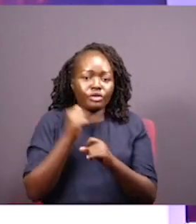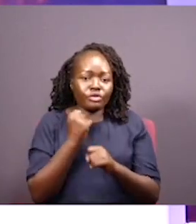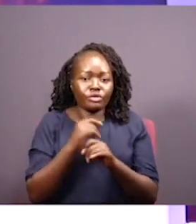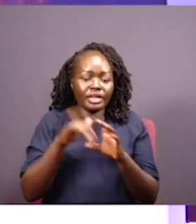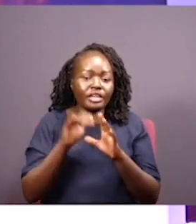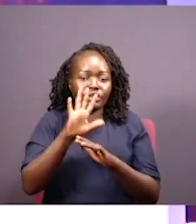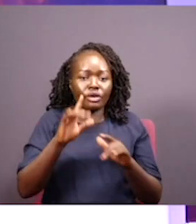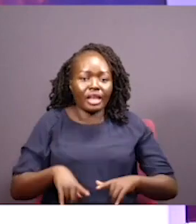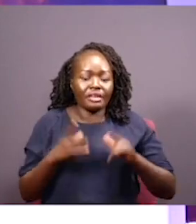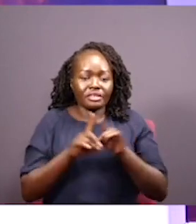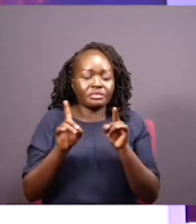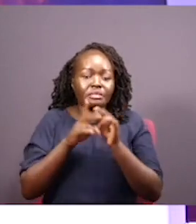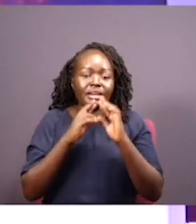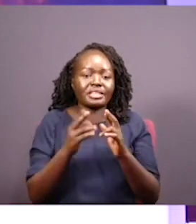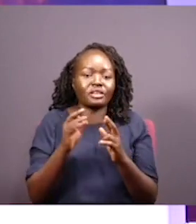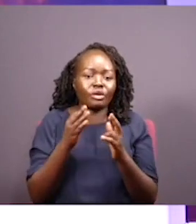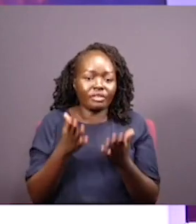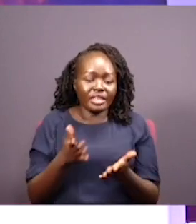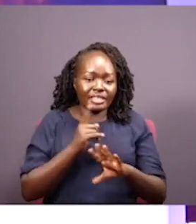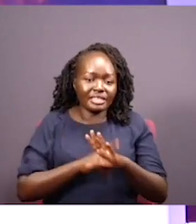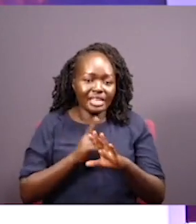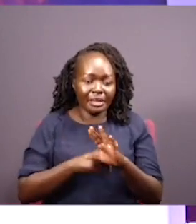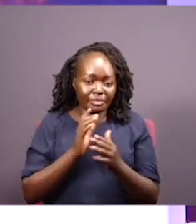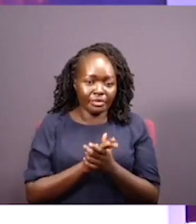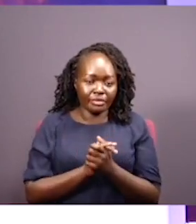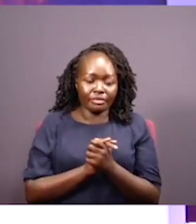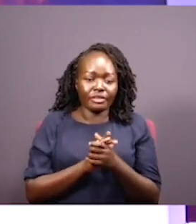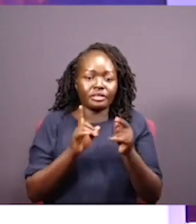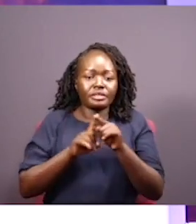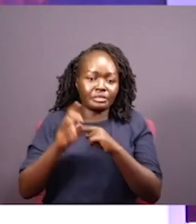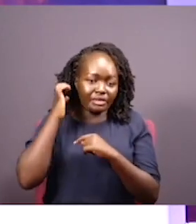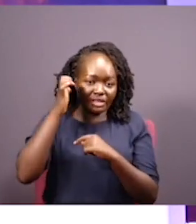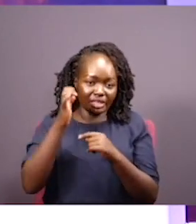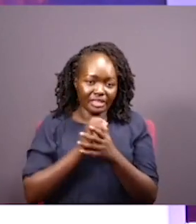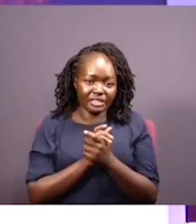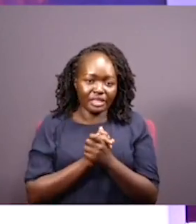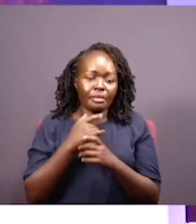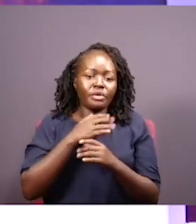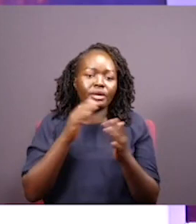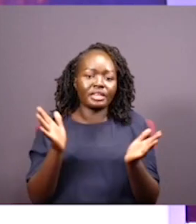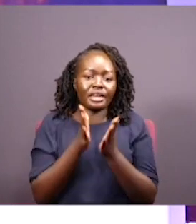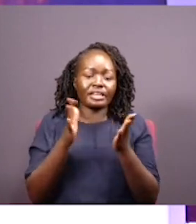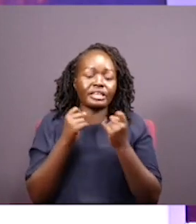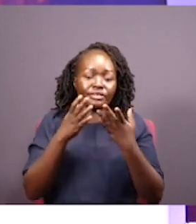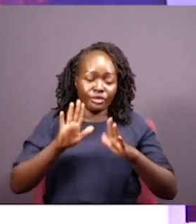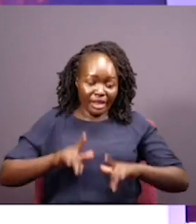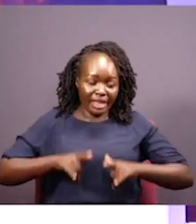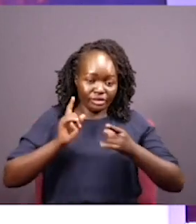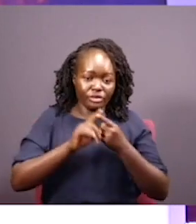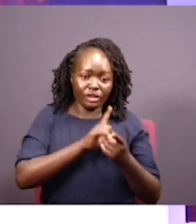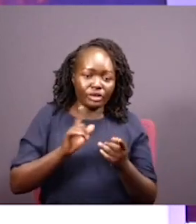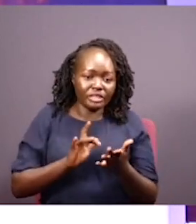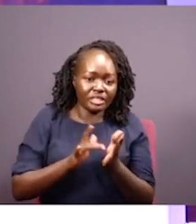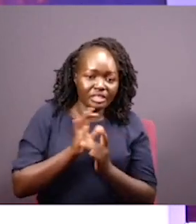a result of this time of just evangelizing. And those of you who have been encouraged to give your lives to the Lord Jesus Christ, or just to go